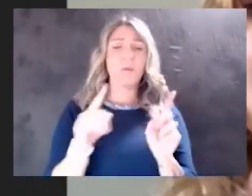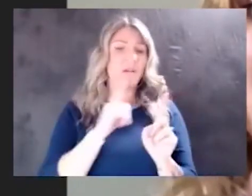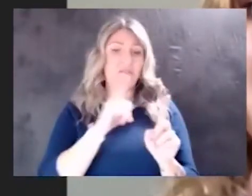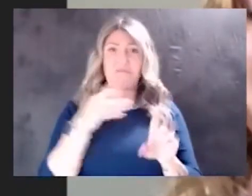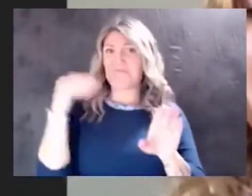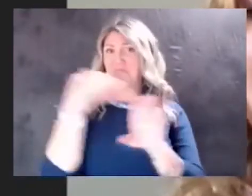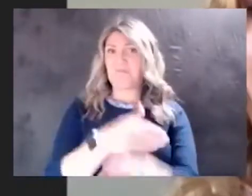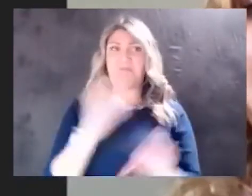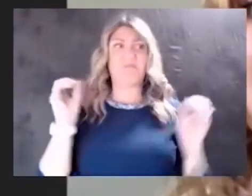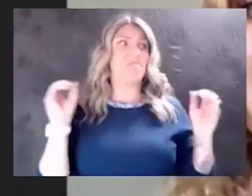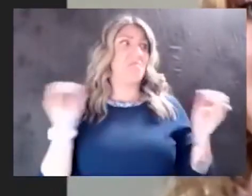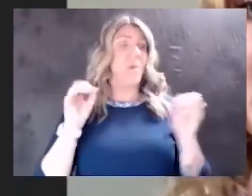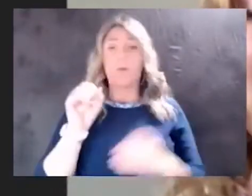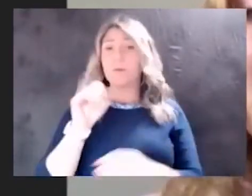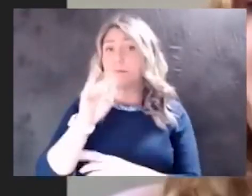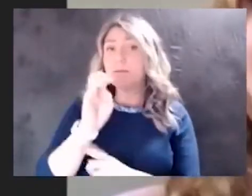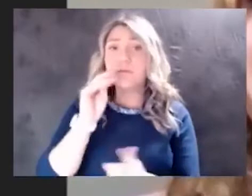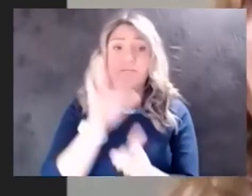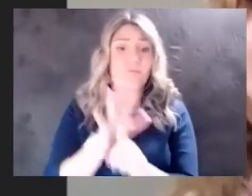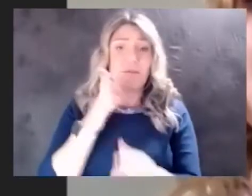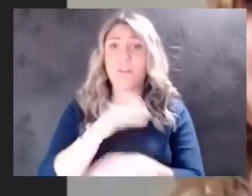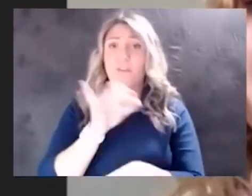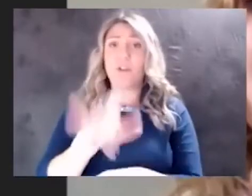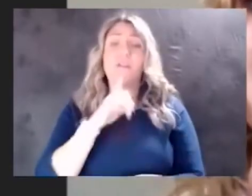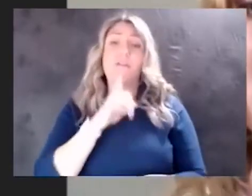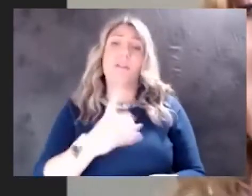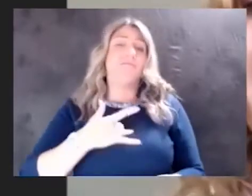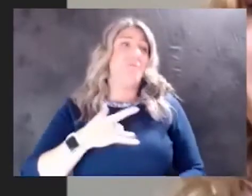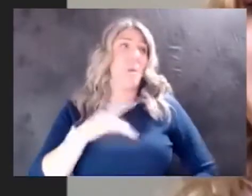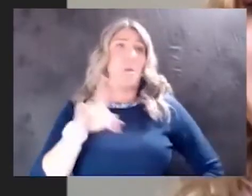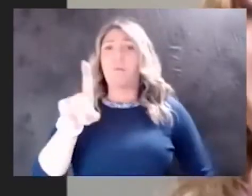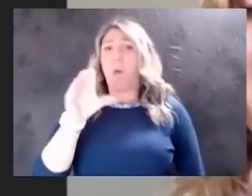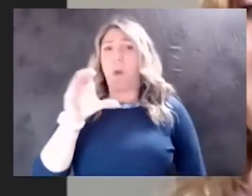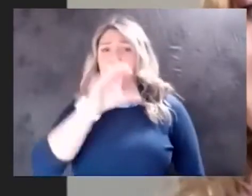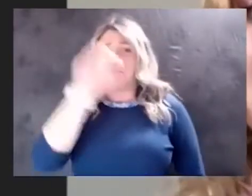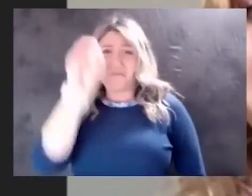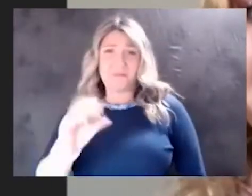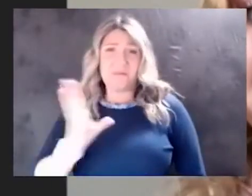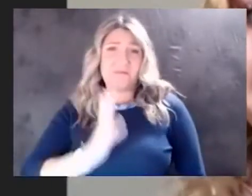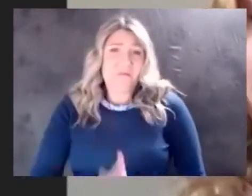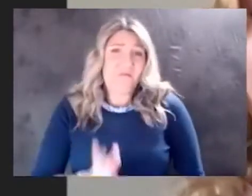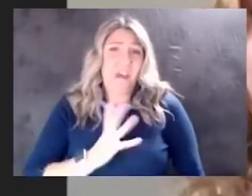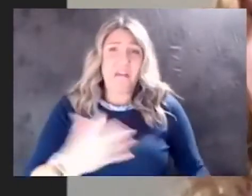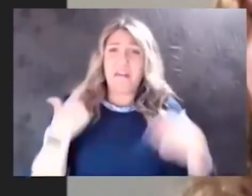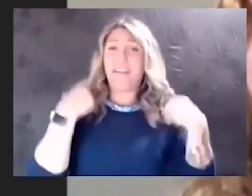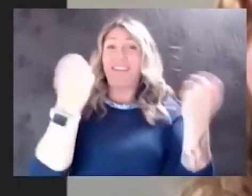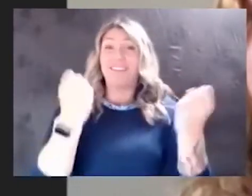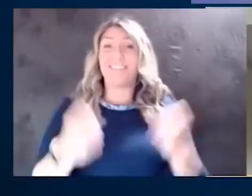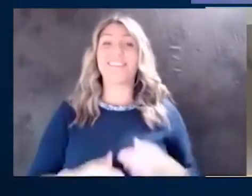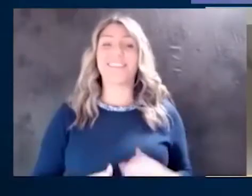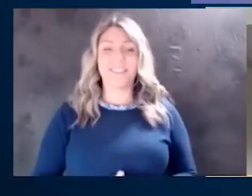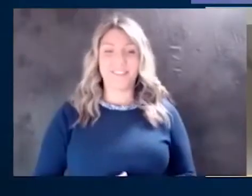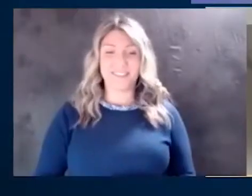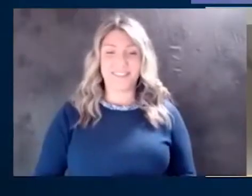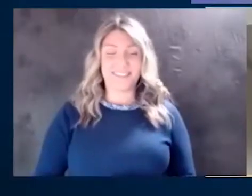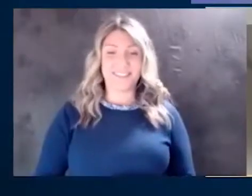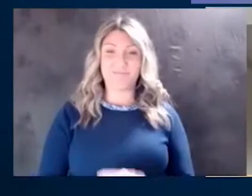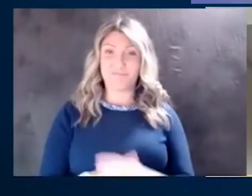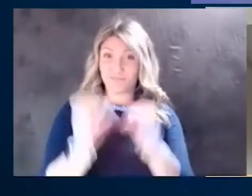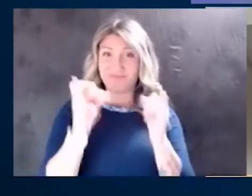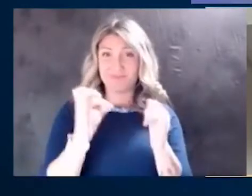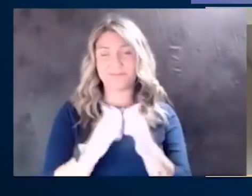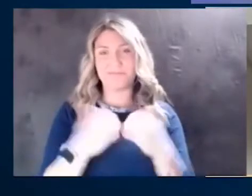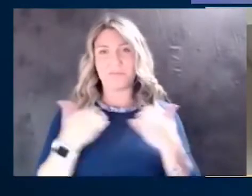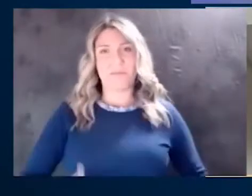any side effects afterwards, and I feel 100% fine and healthy. Okay, I'm right there with you on the body aches after the